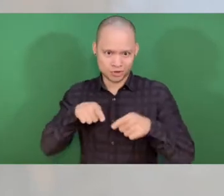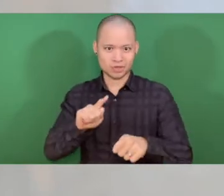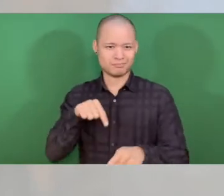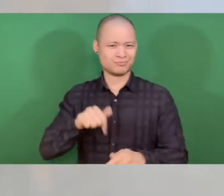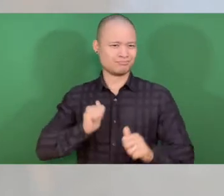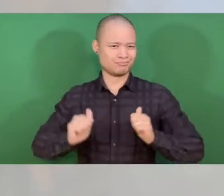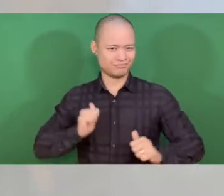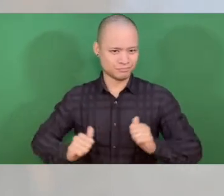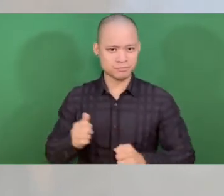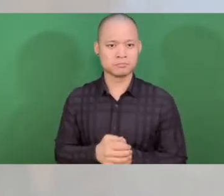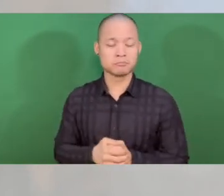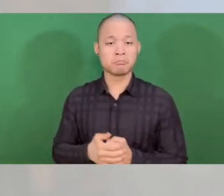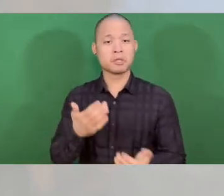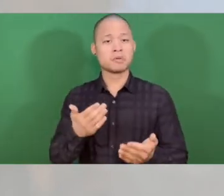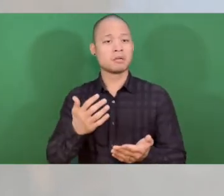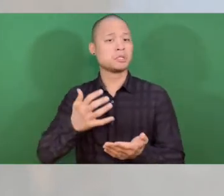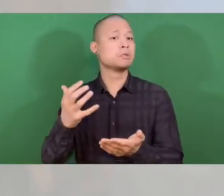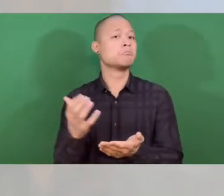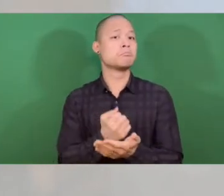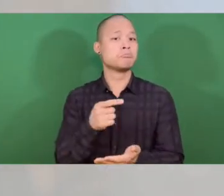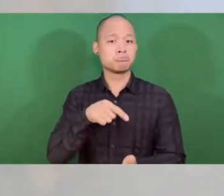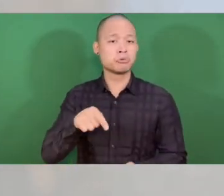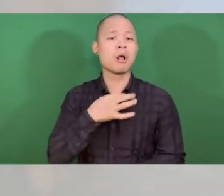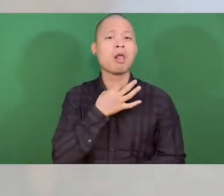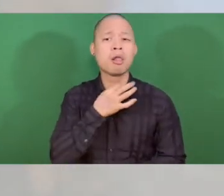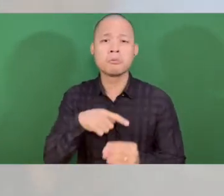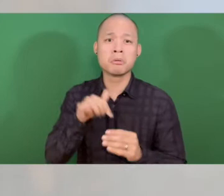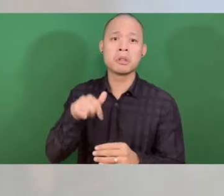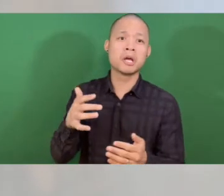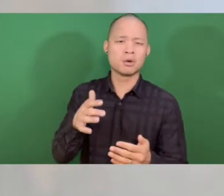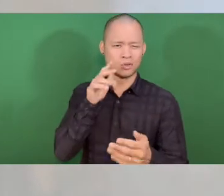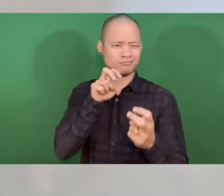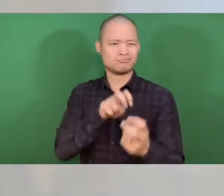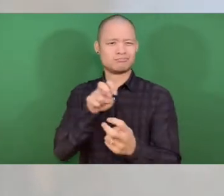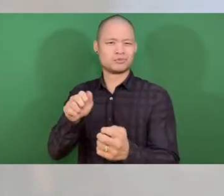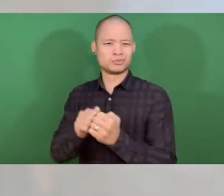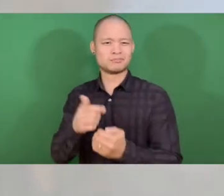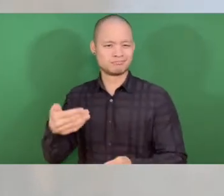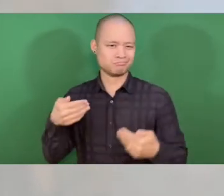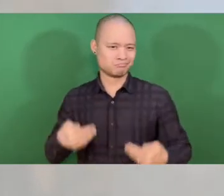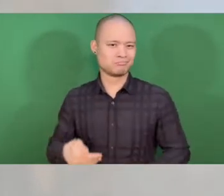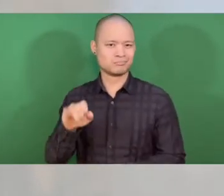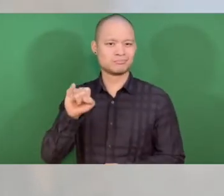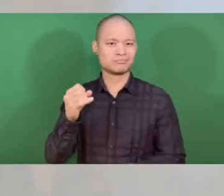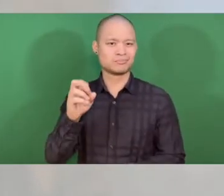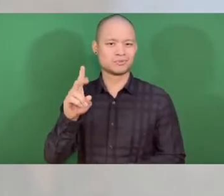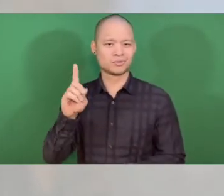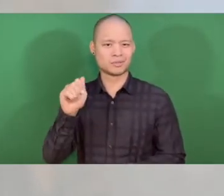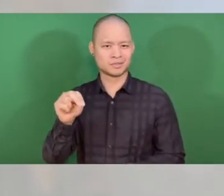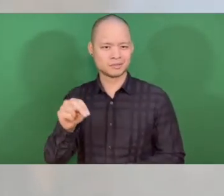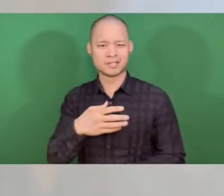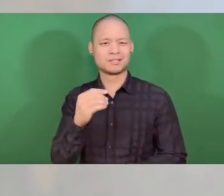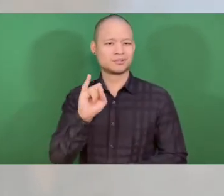and I thought you might have some curiosity around that. So I'm sitting down with Jordan Sangalang and Joanna